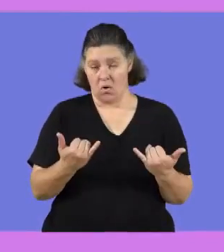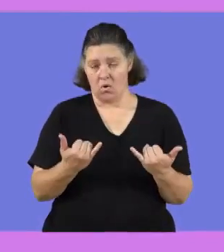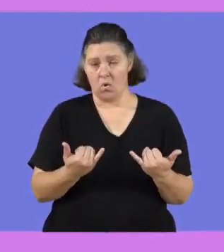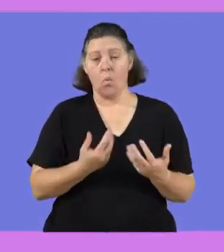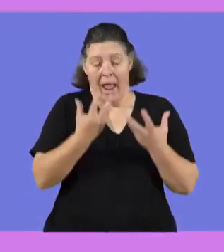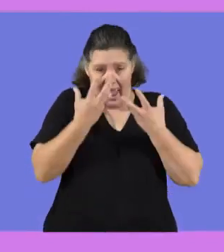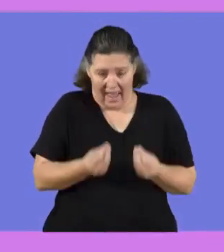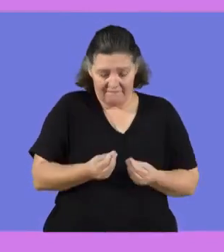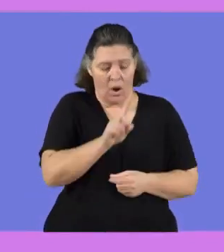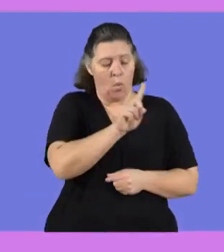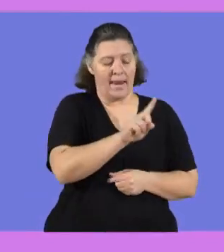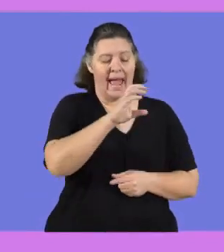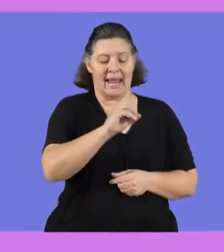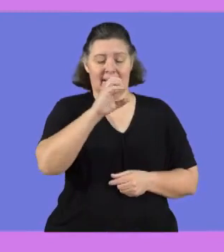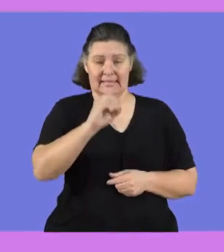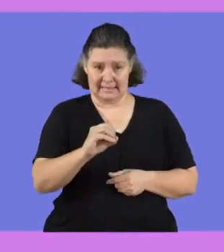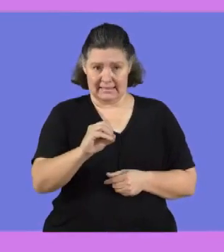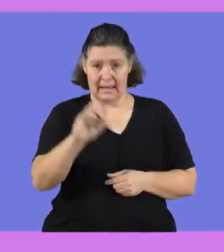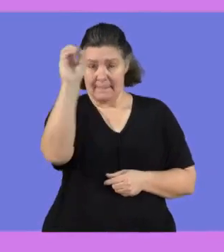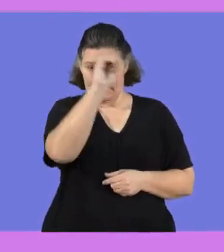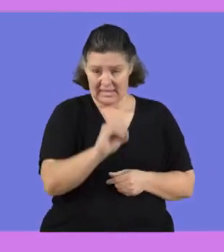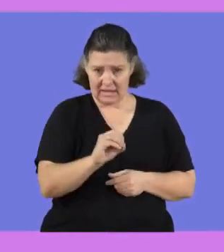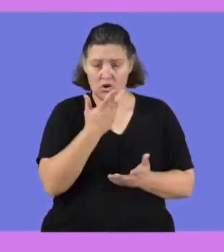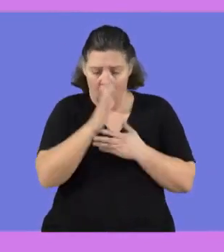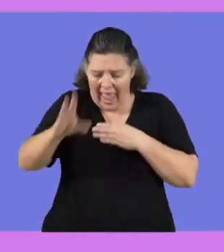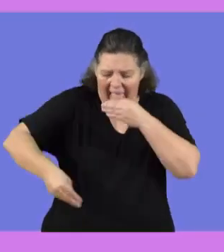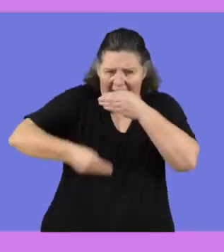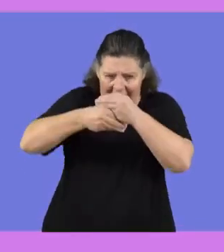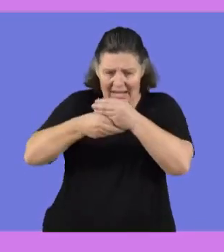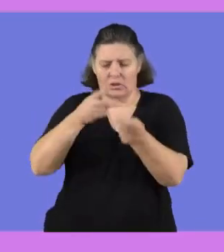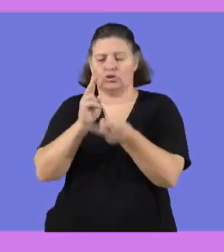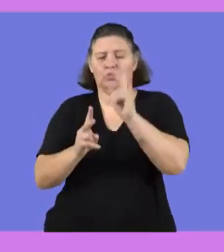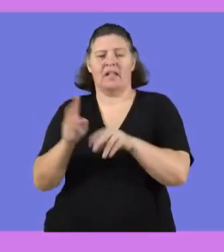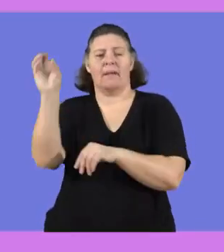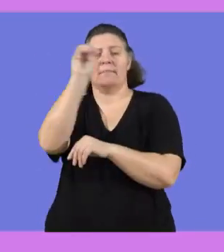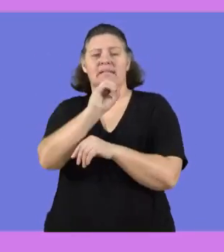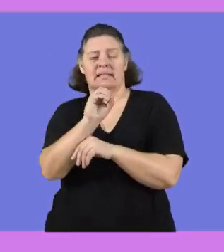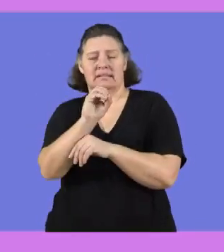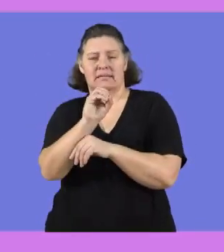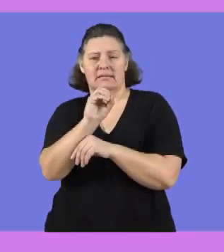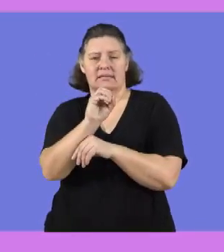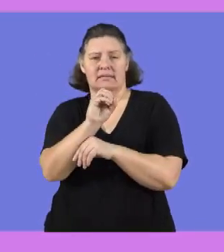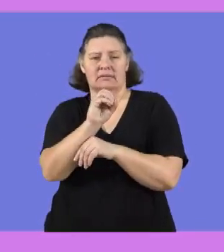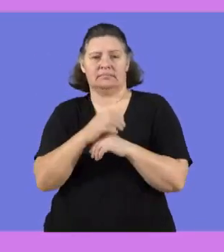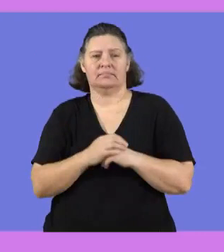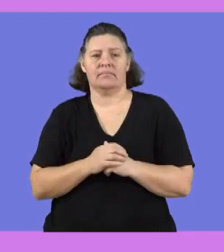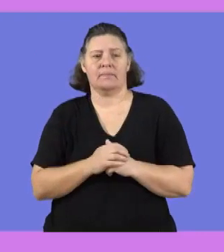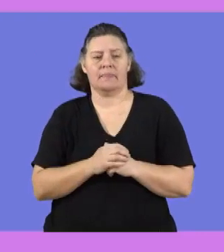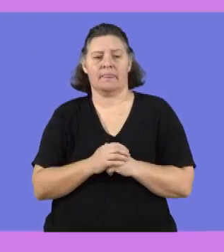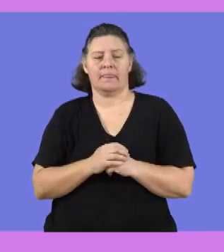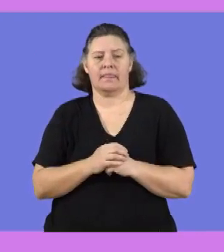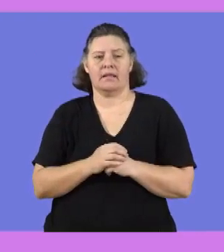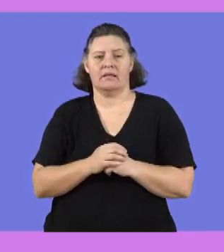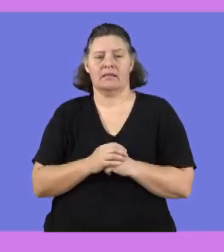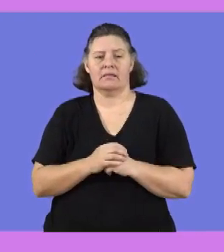calculations much better. So I'm saying because now we are increasing by 12%, we say the